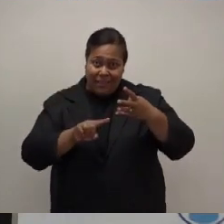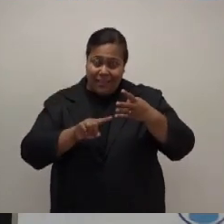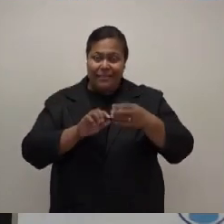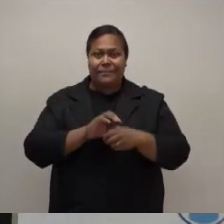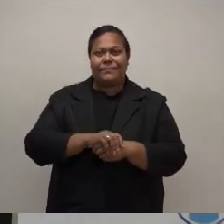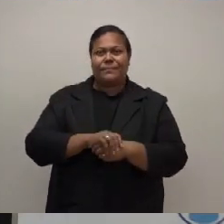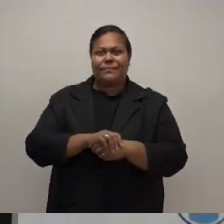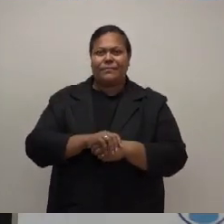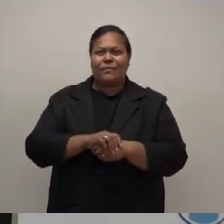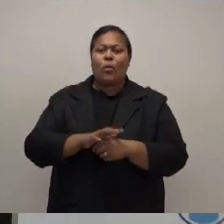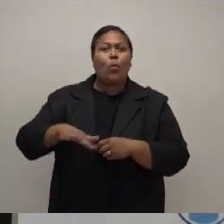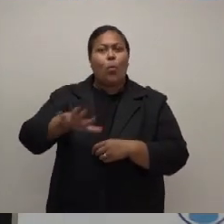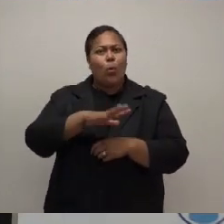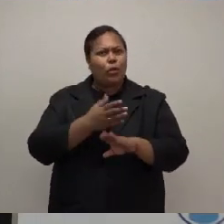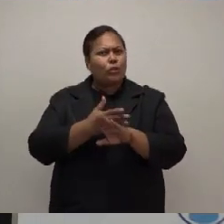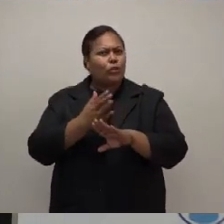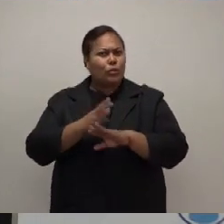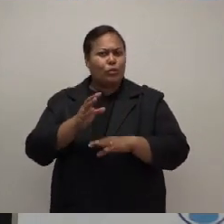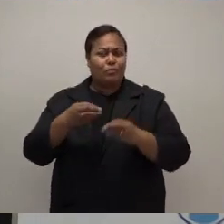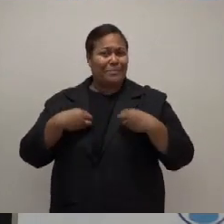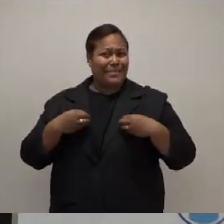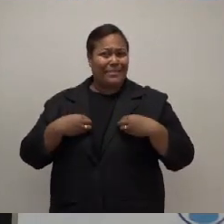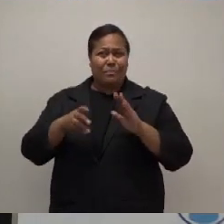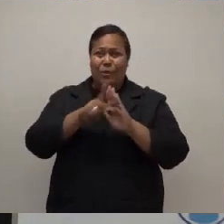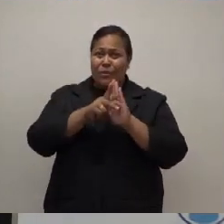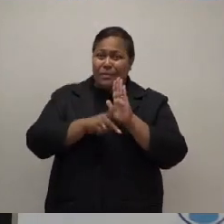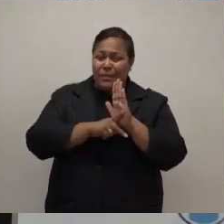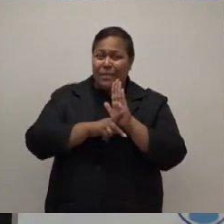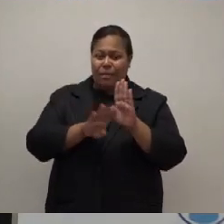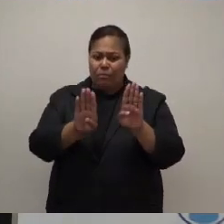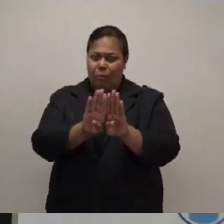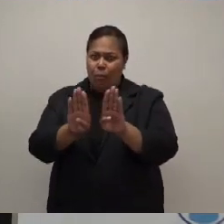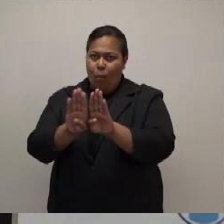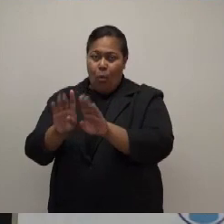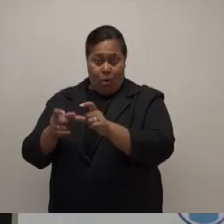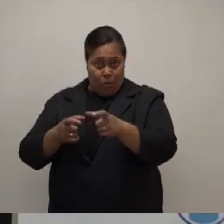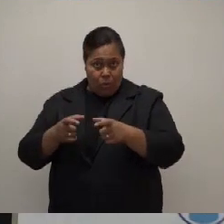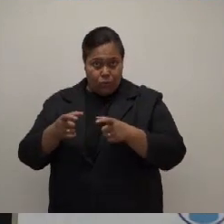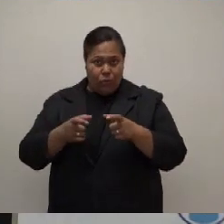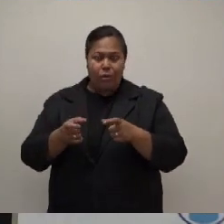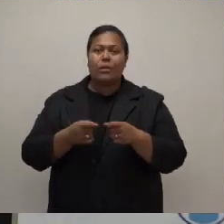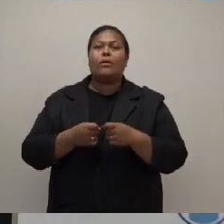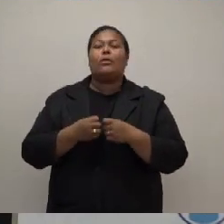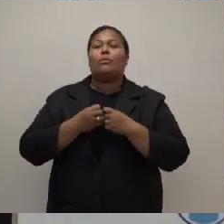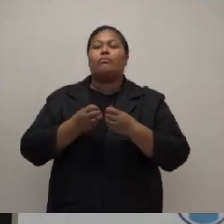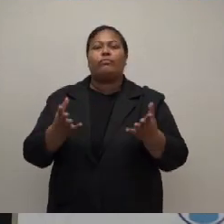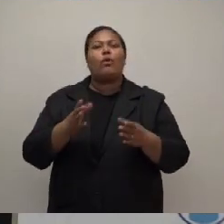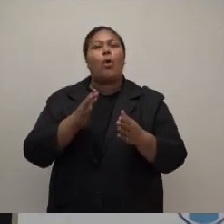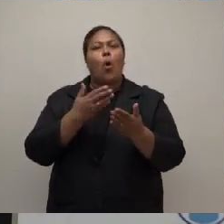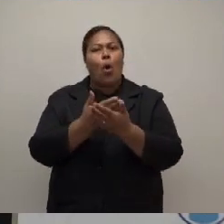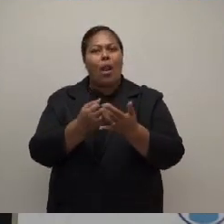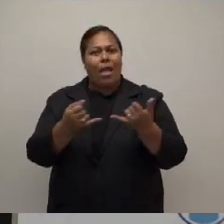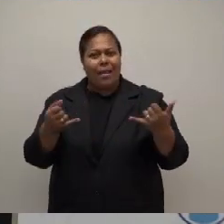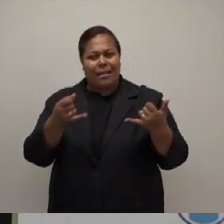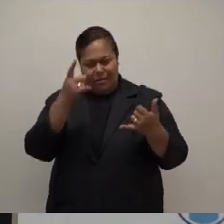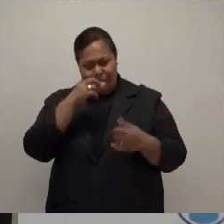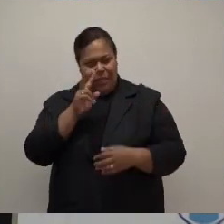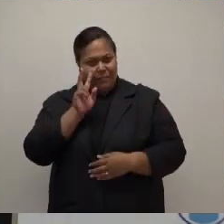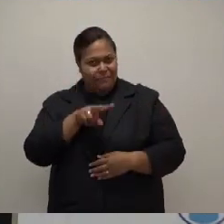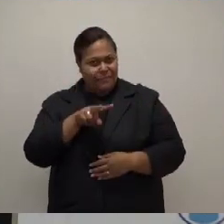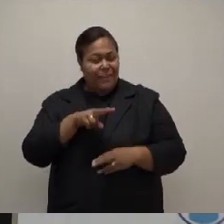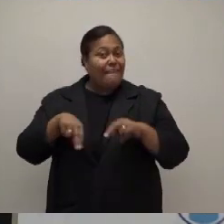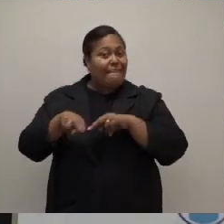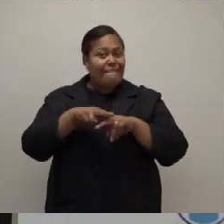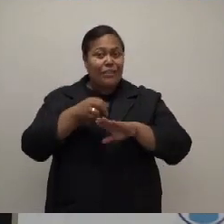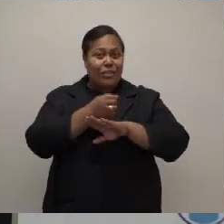new business policy and border control, will be published in full online. Be sure to look to the Fijian